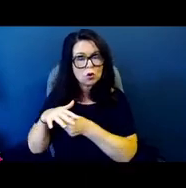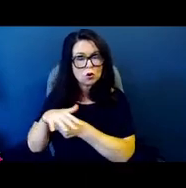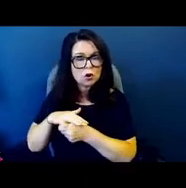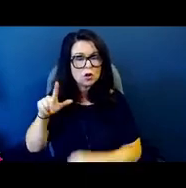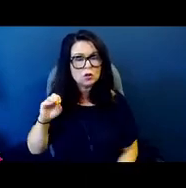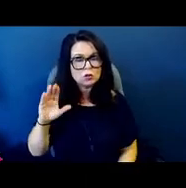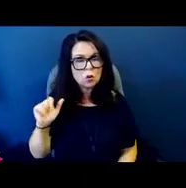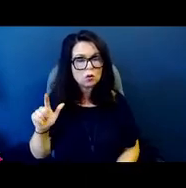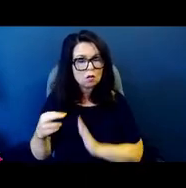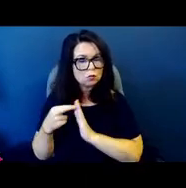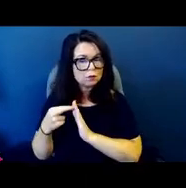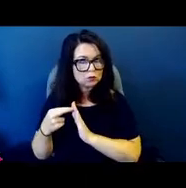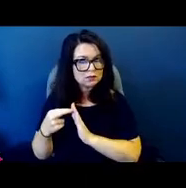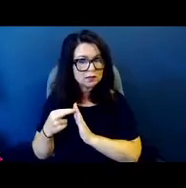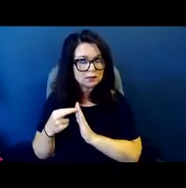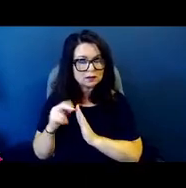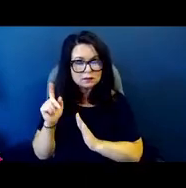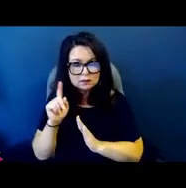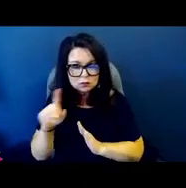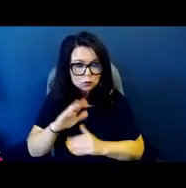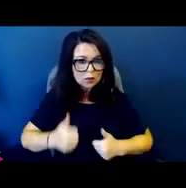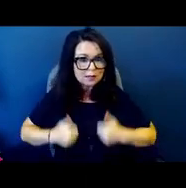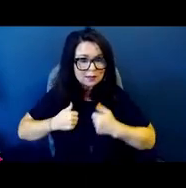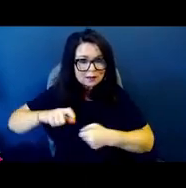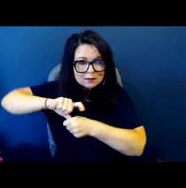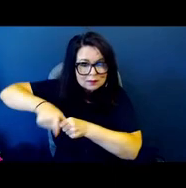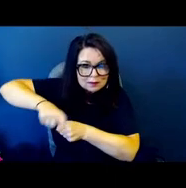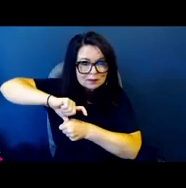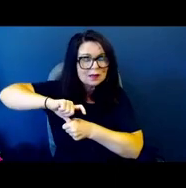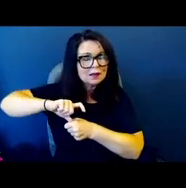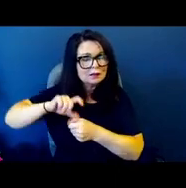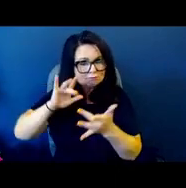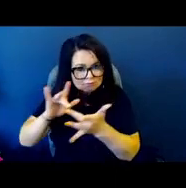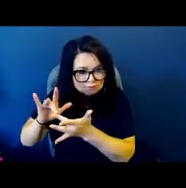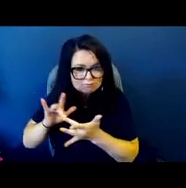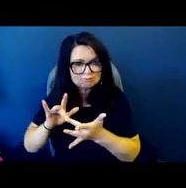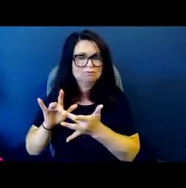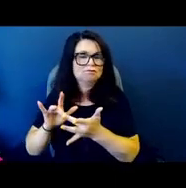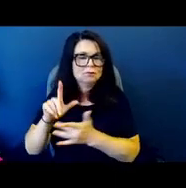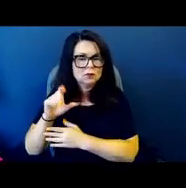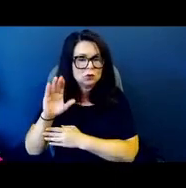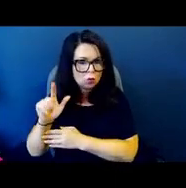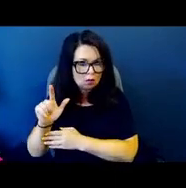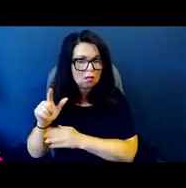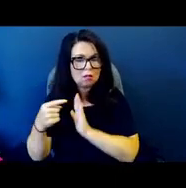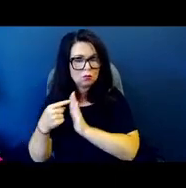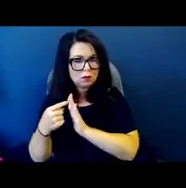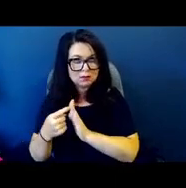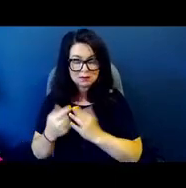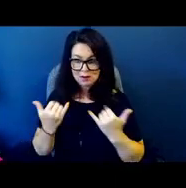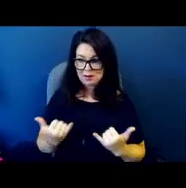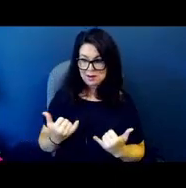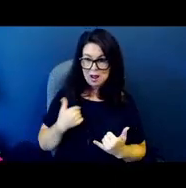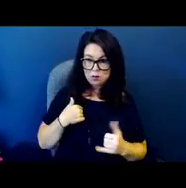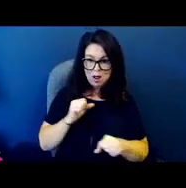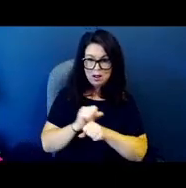where you lived. I mentioned where you live. I mentioned briefly before that now I work for the leader